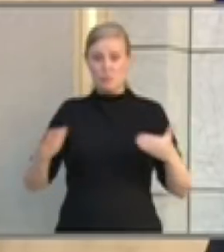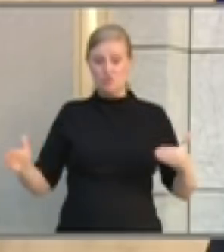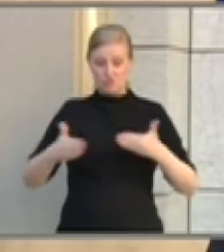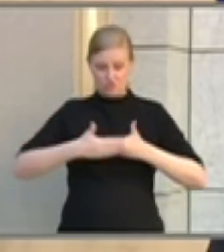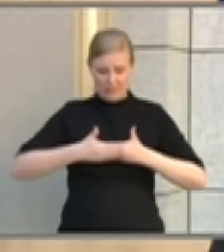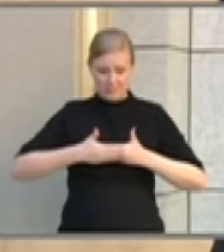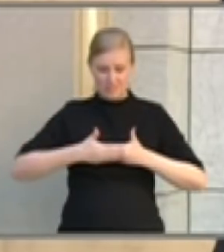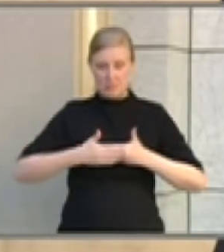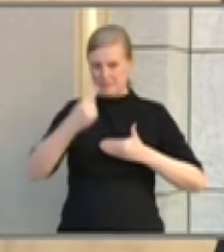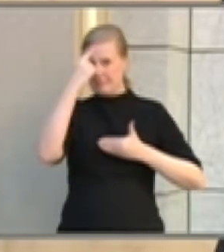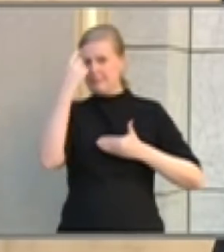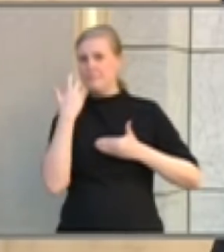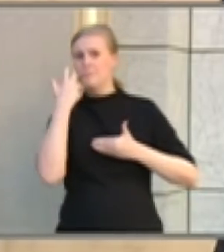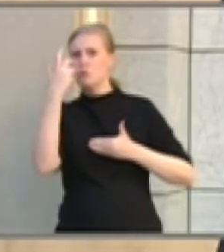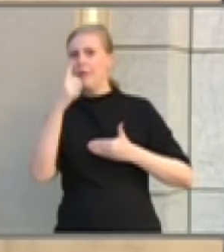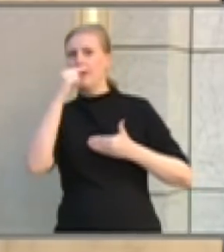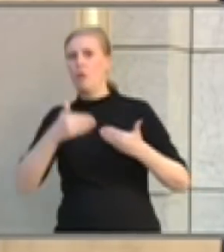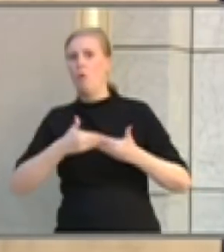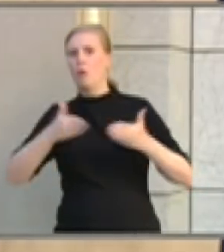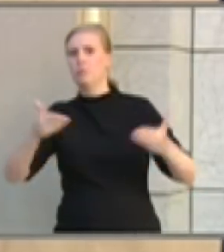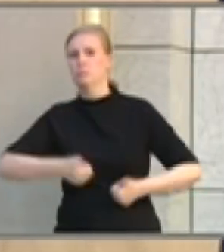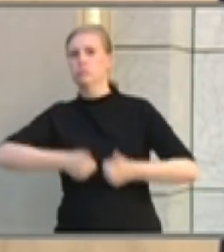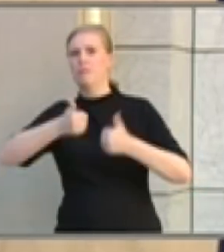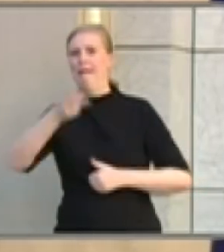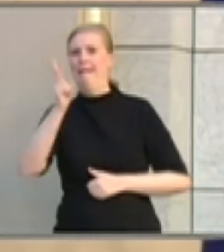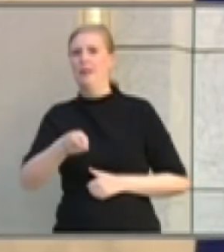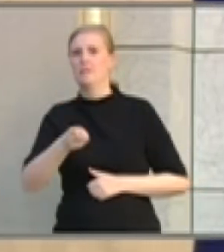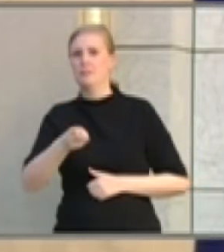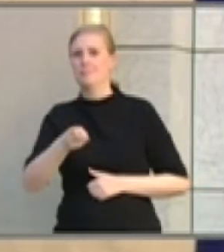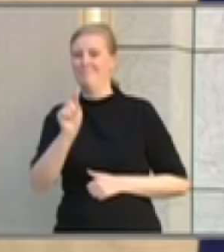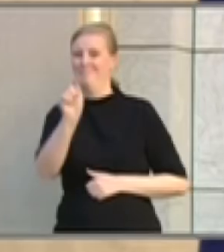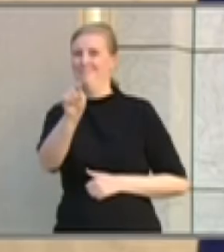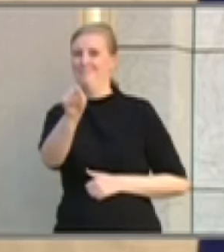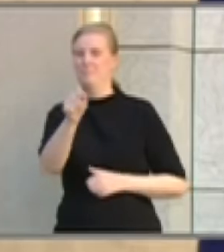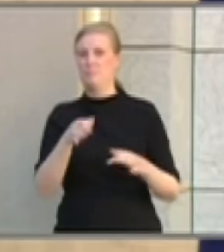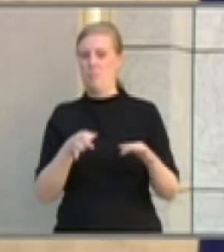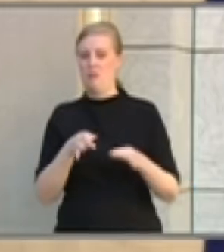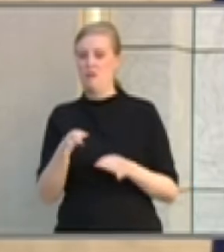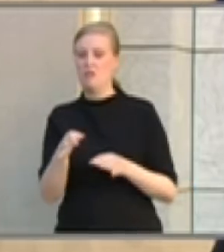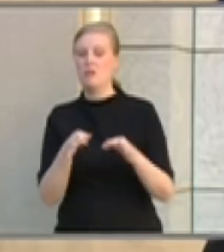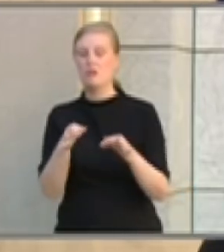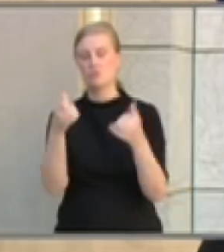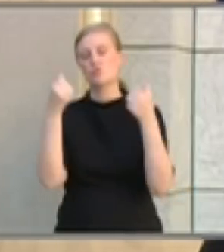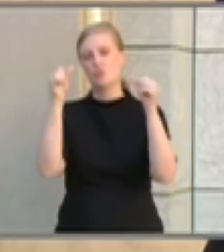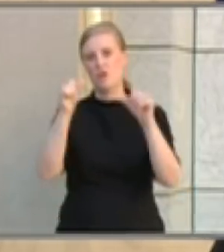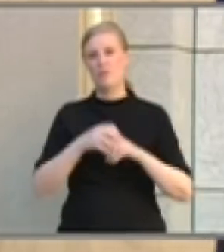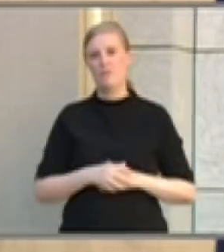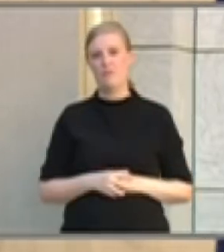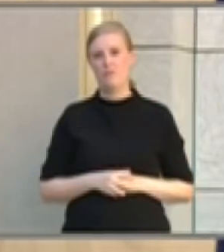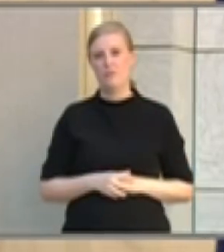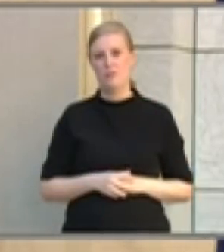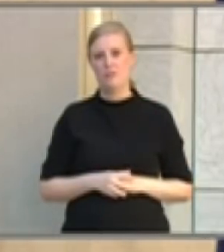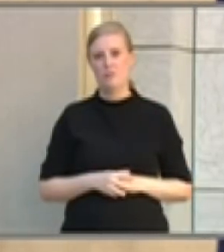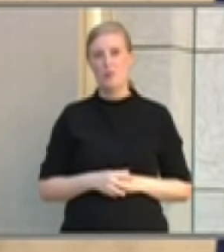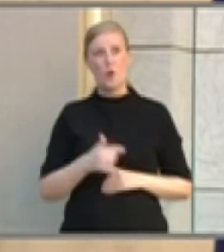the hibernation strategy has been all about. We are partnering with banks to support lending to their